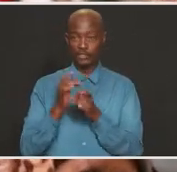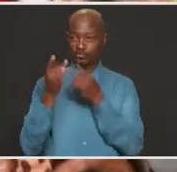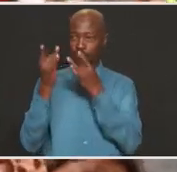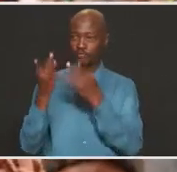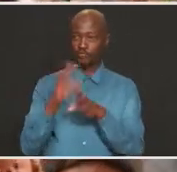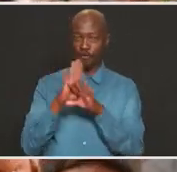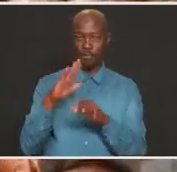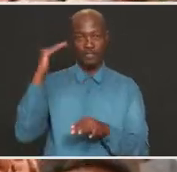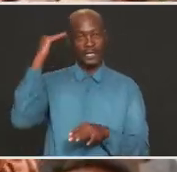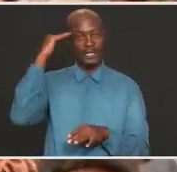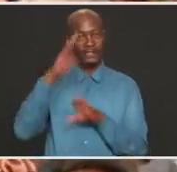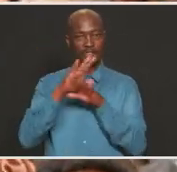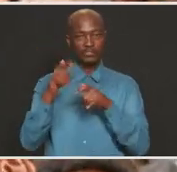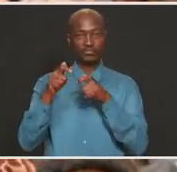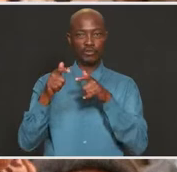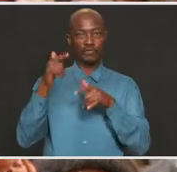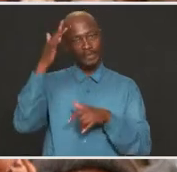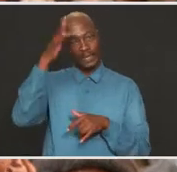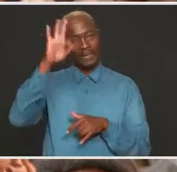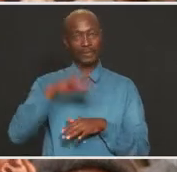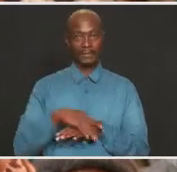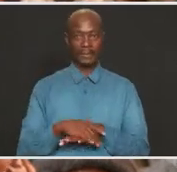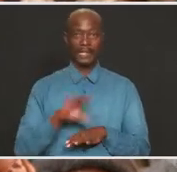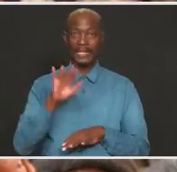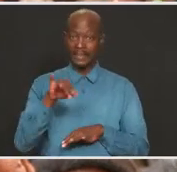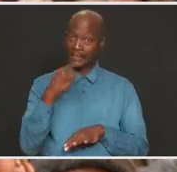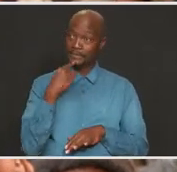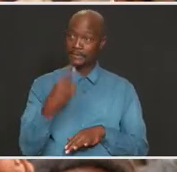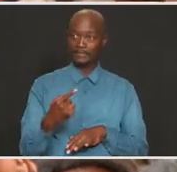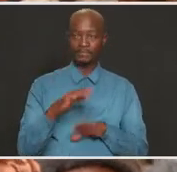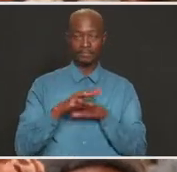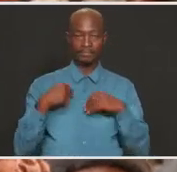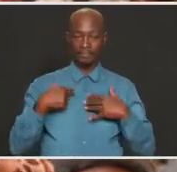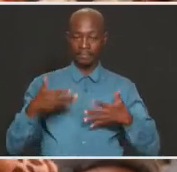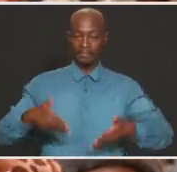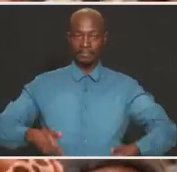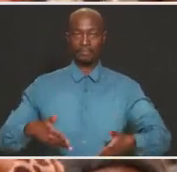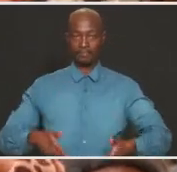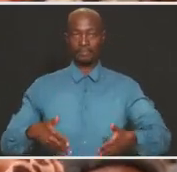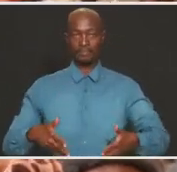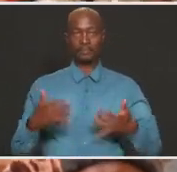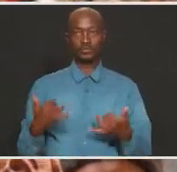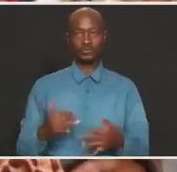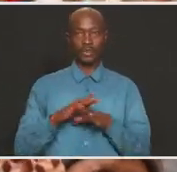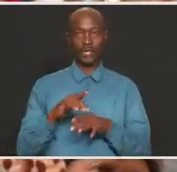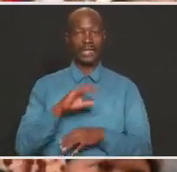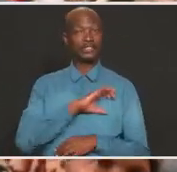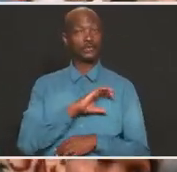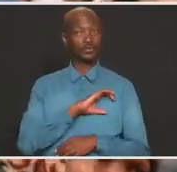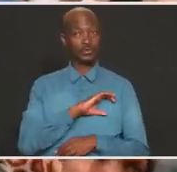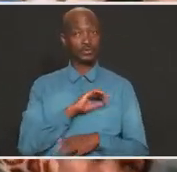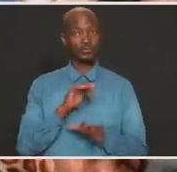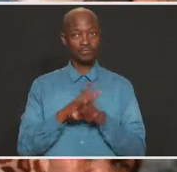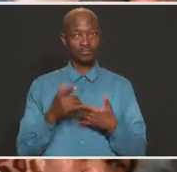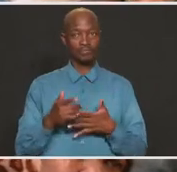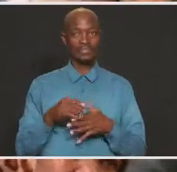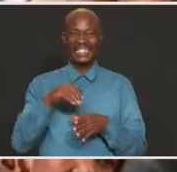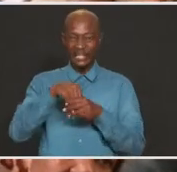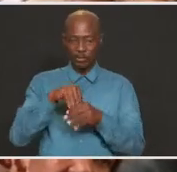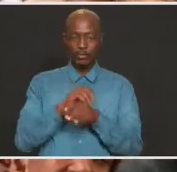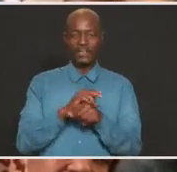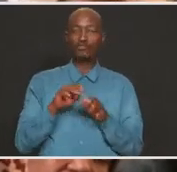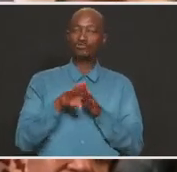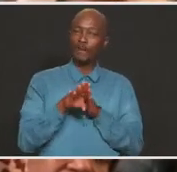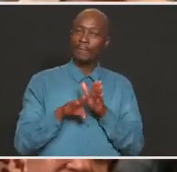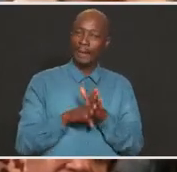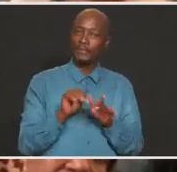conscience of the government that being said I am here today as a Christian plugged into a Biblical Church